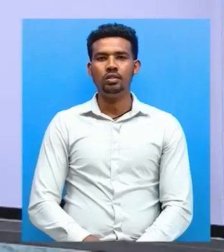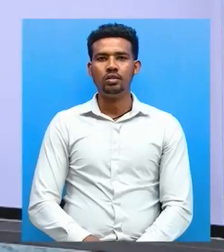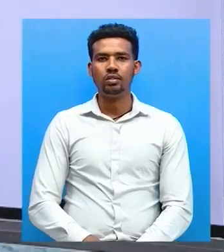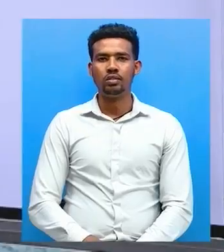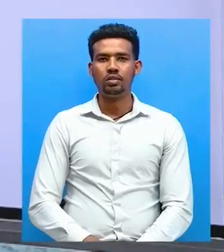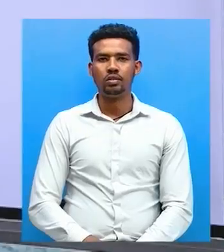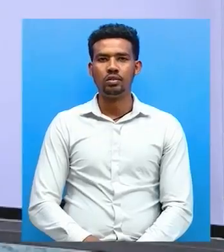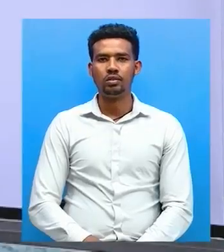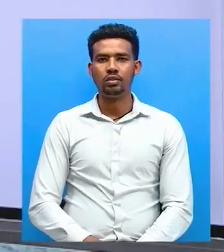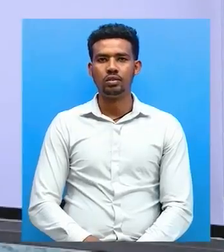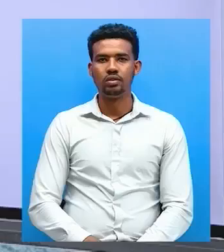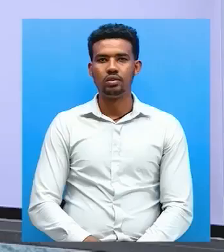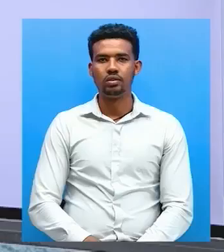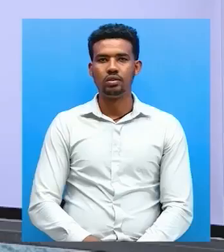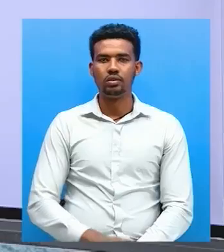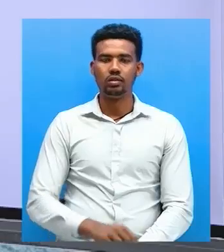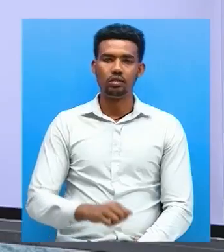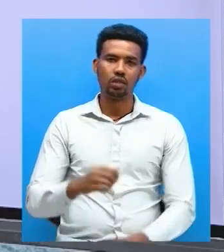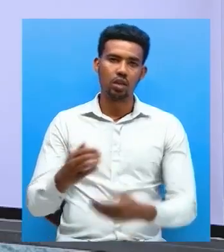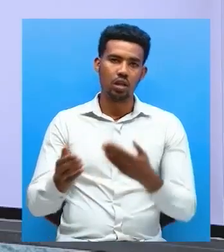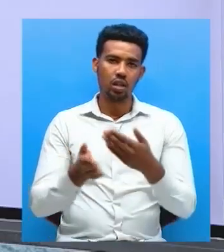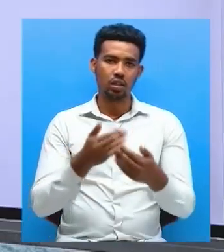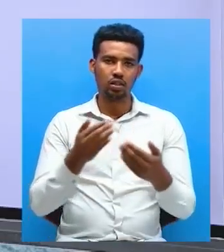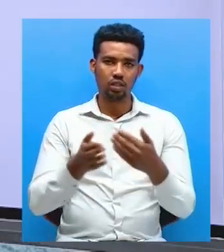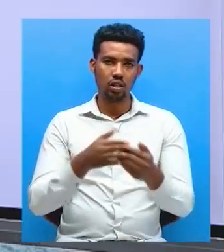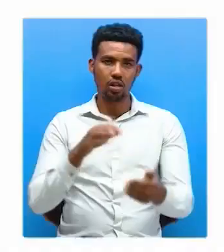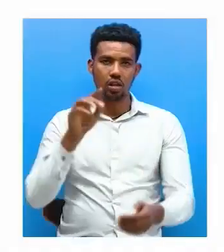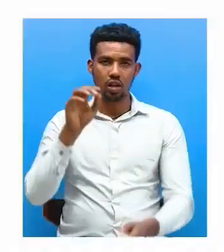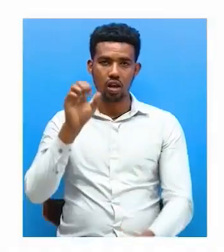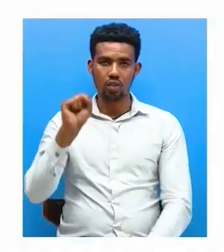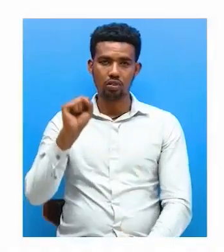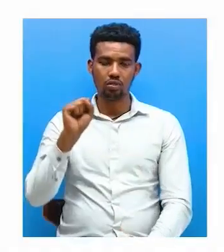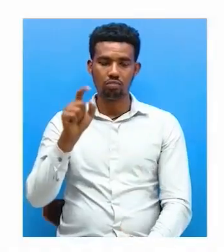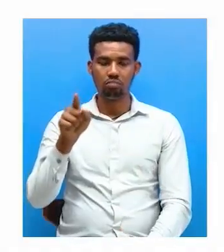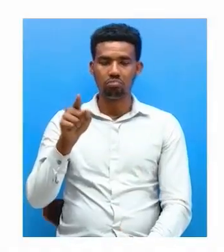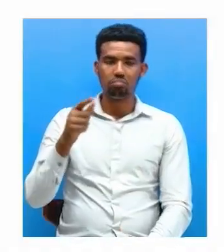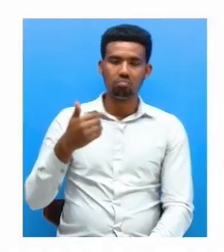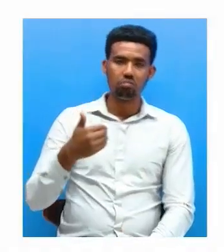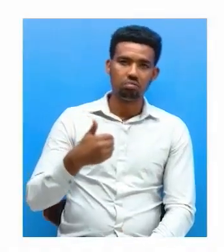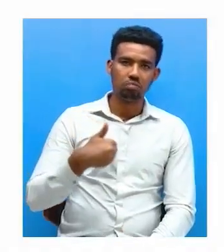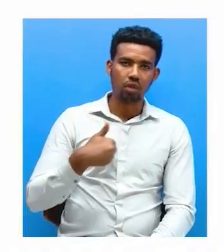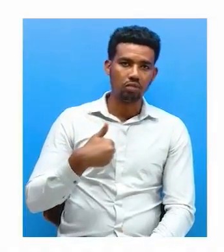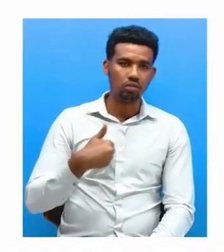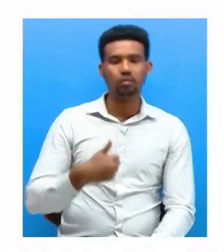here is S easily, and it has.